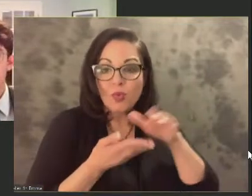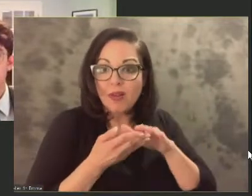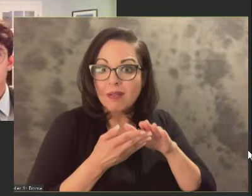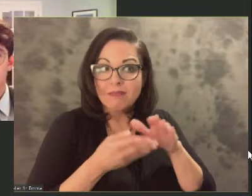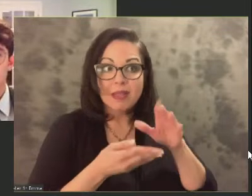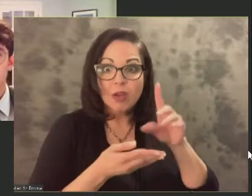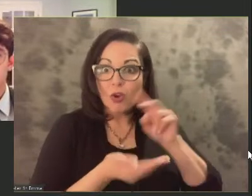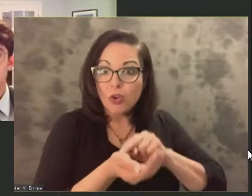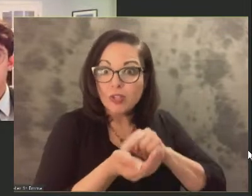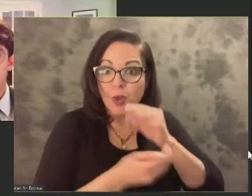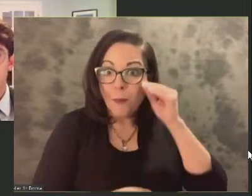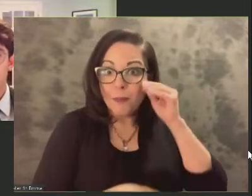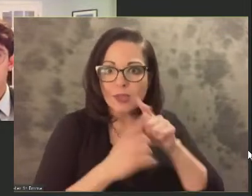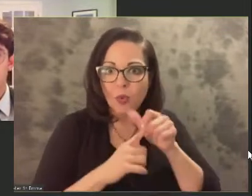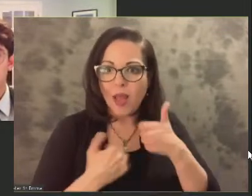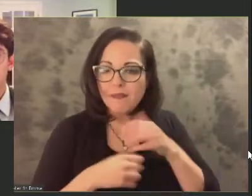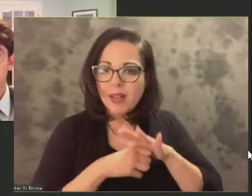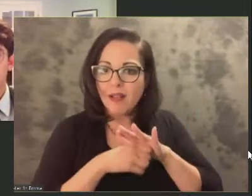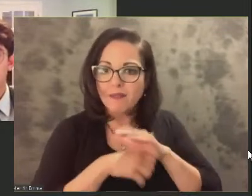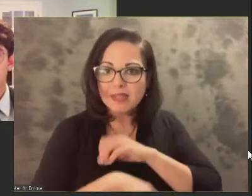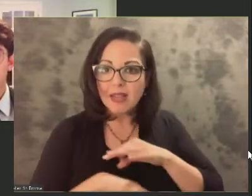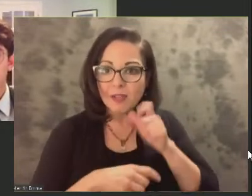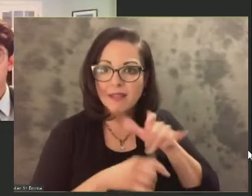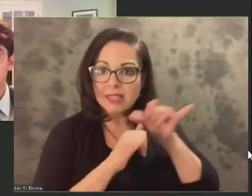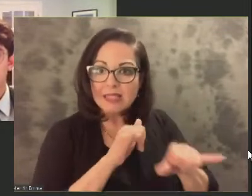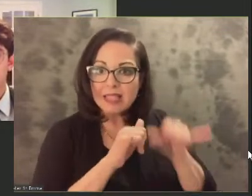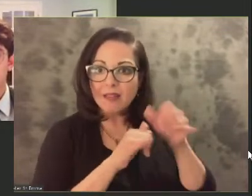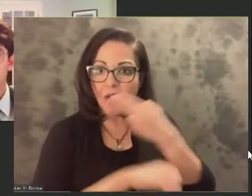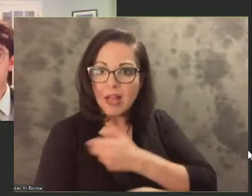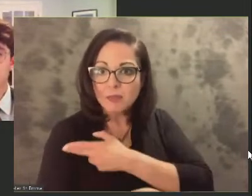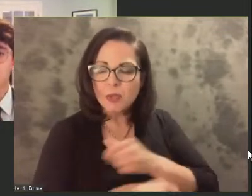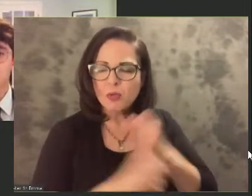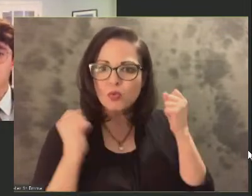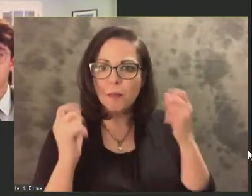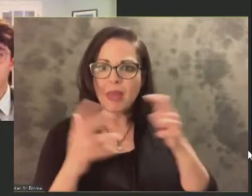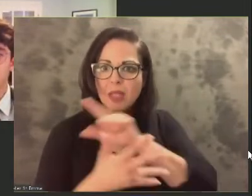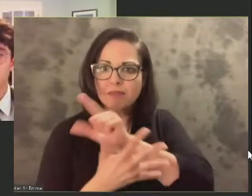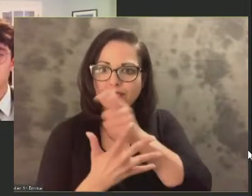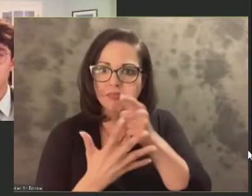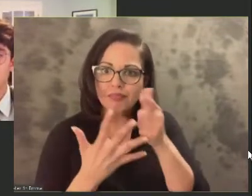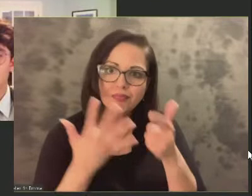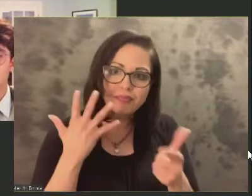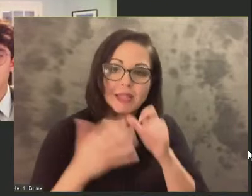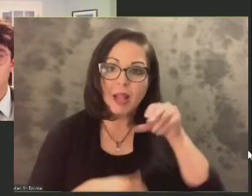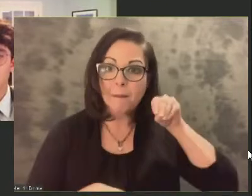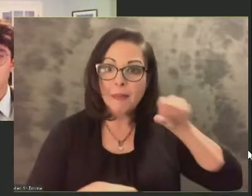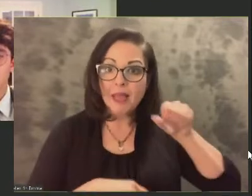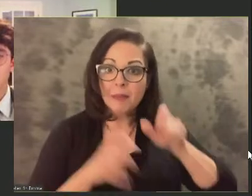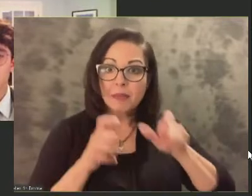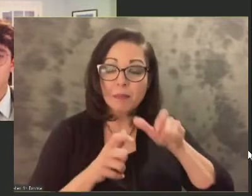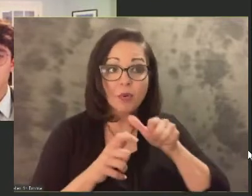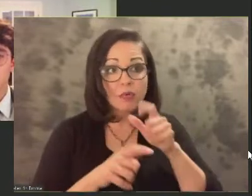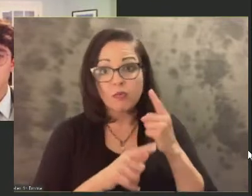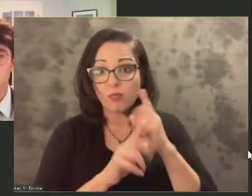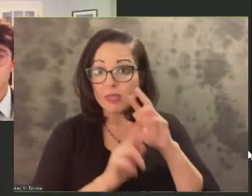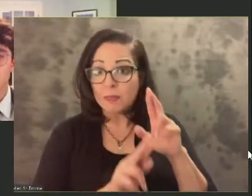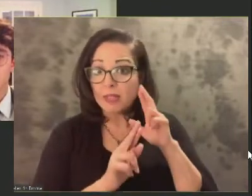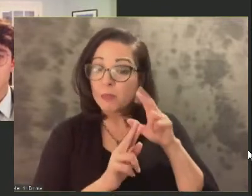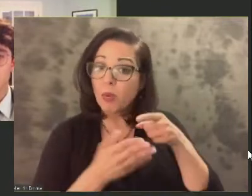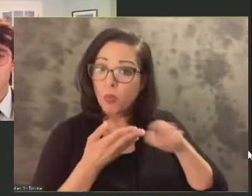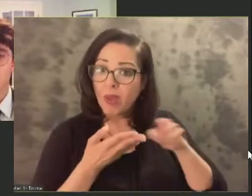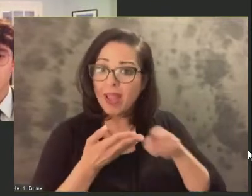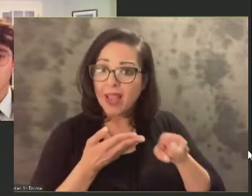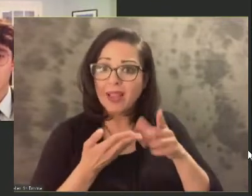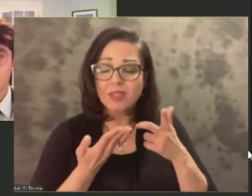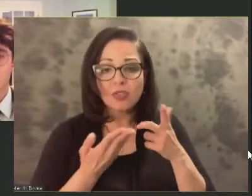there's not enough staff, so they have to stay in the hospital. So there are just so many consequences of not paying people a respectable wage. So I just really wanted to